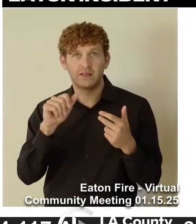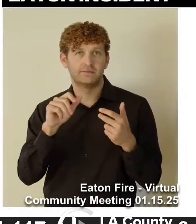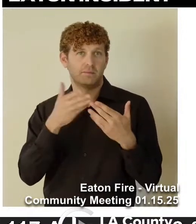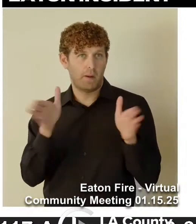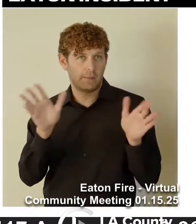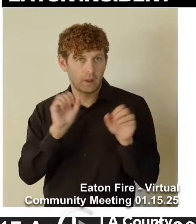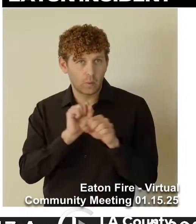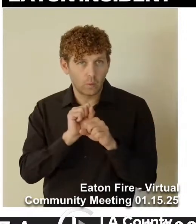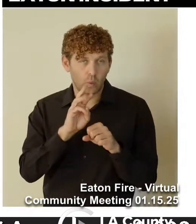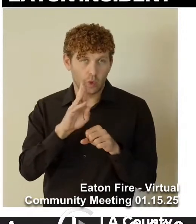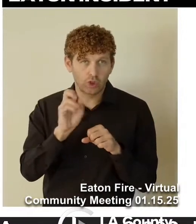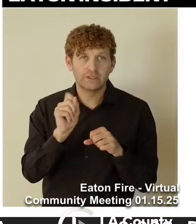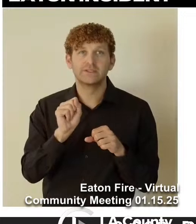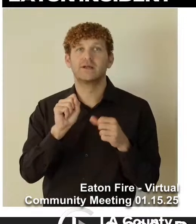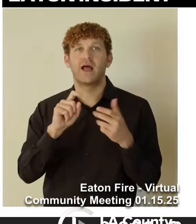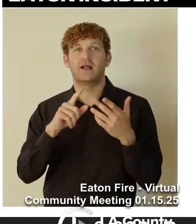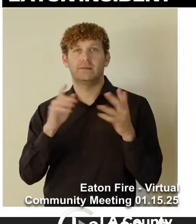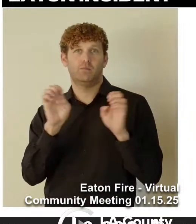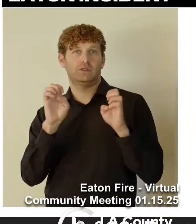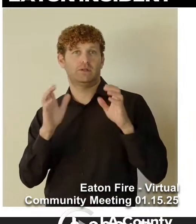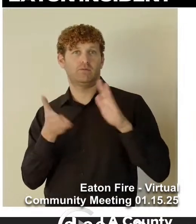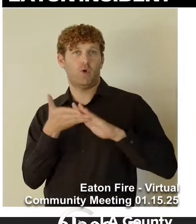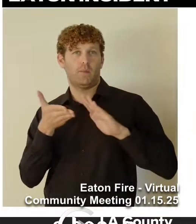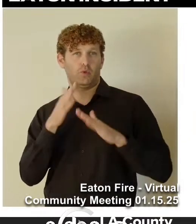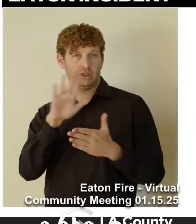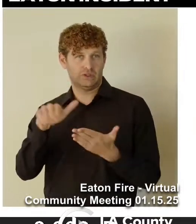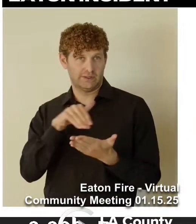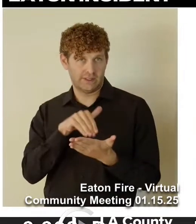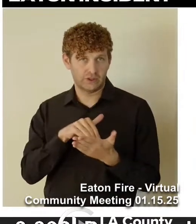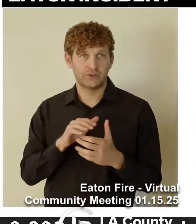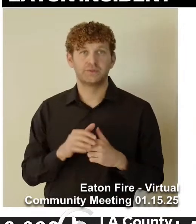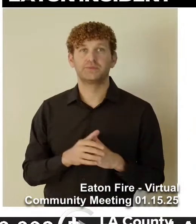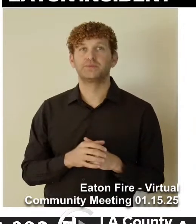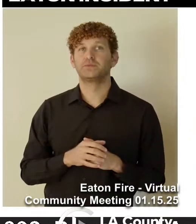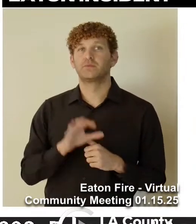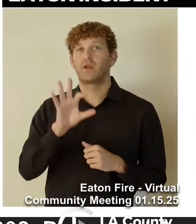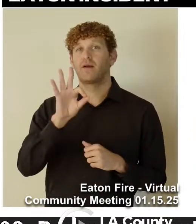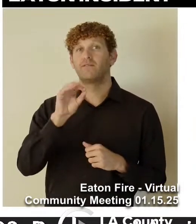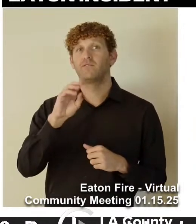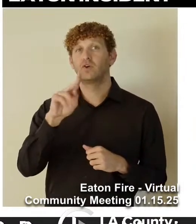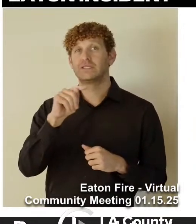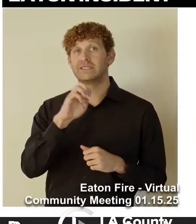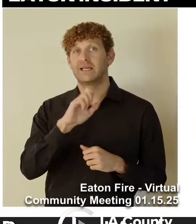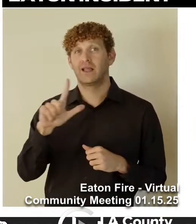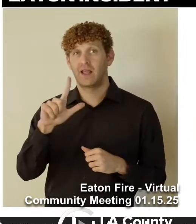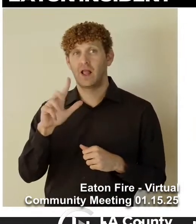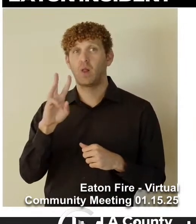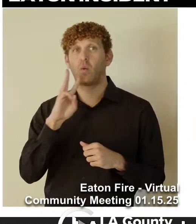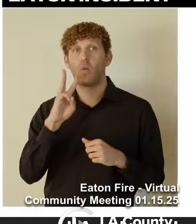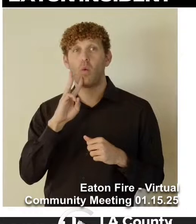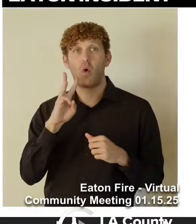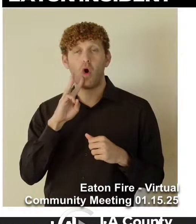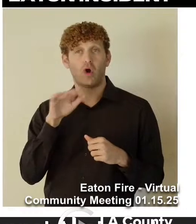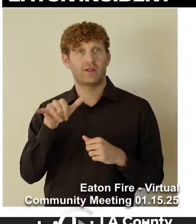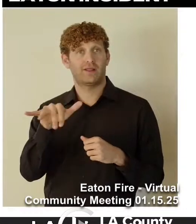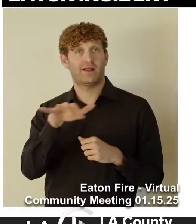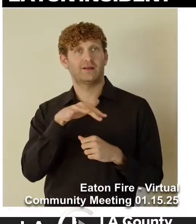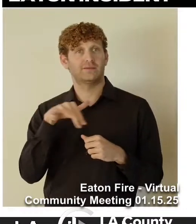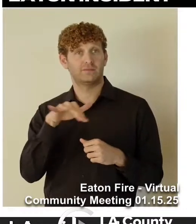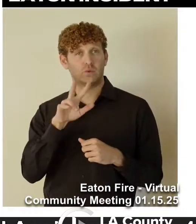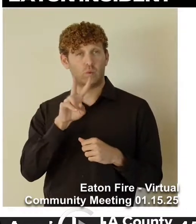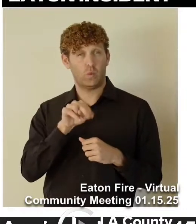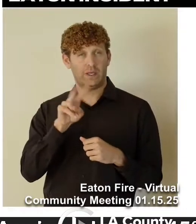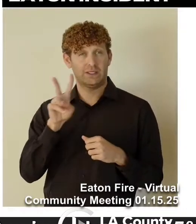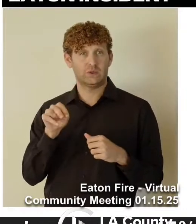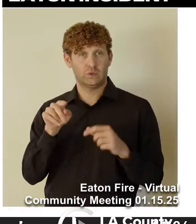Emergency Operations Center. Foothill is a water wholesaler comprising a 22 square mile service area in the